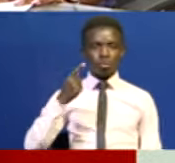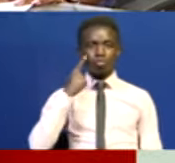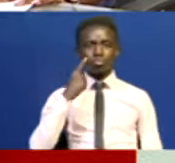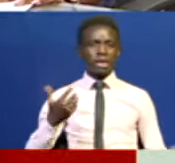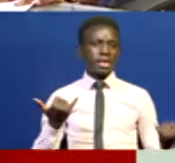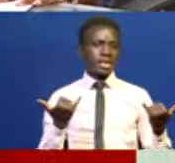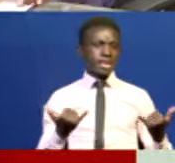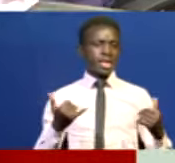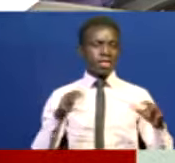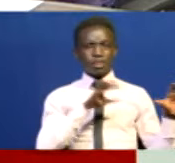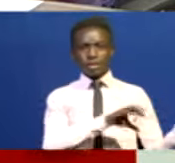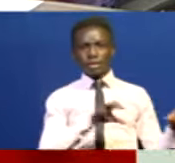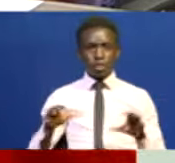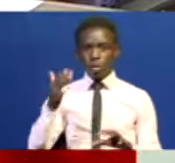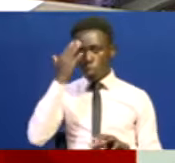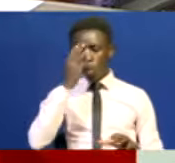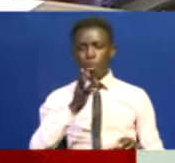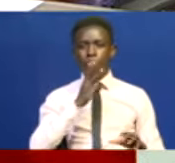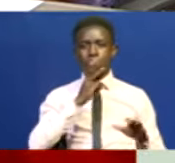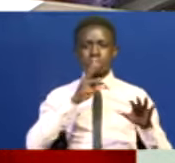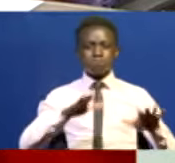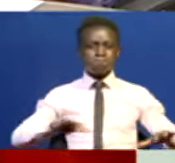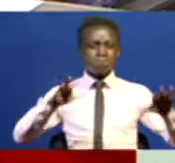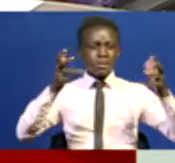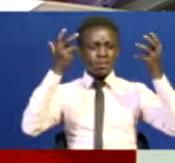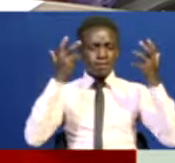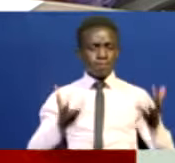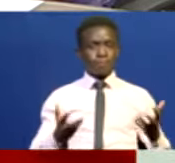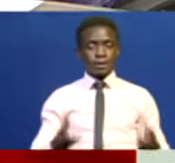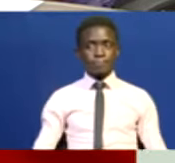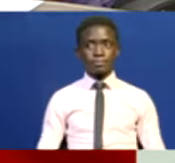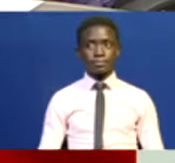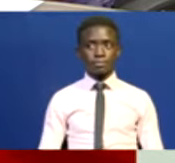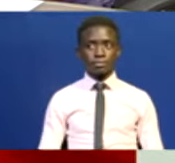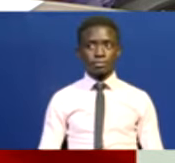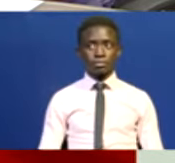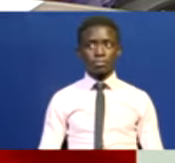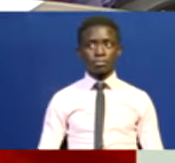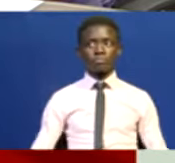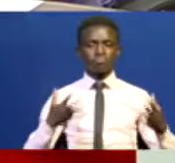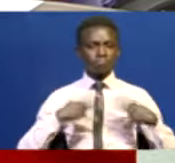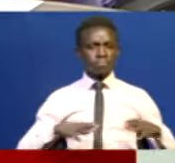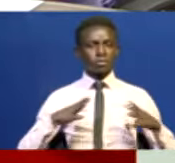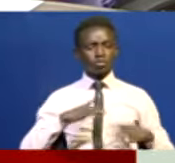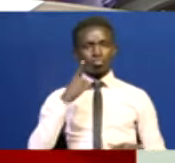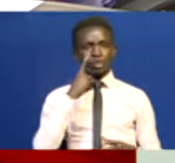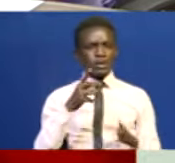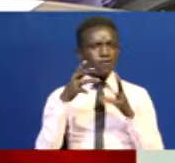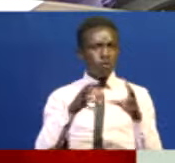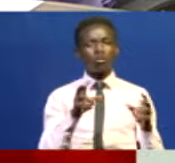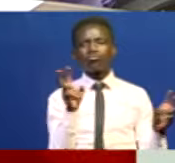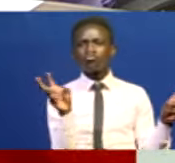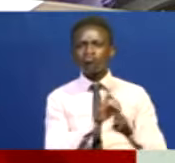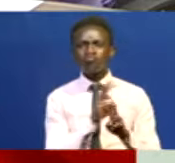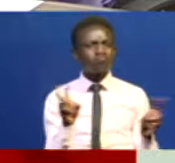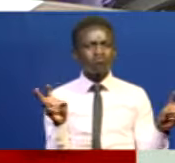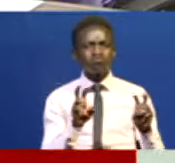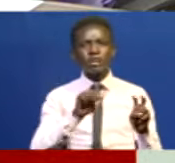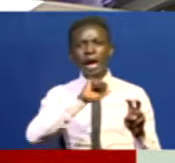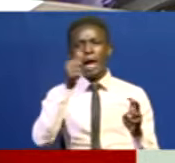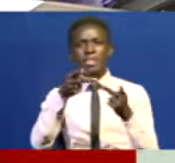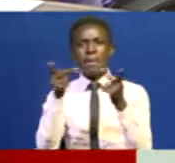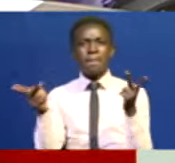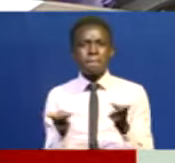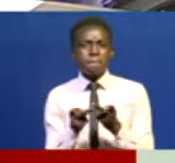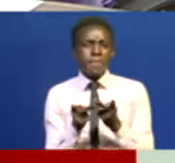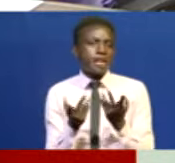ongoing heavy rainfall. Well, the situation has seen residents forced to move to seek refuge elsewhere, even as they called on the